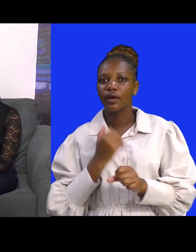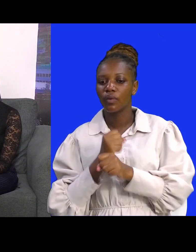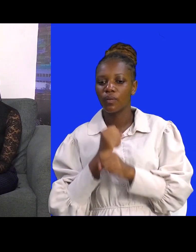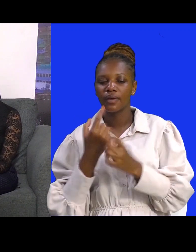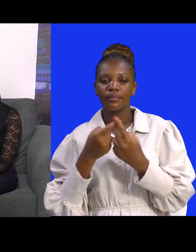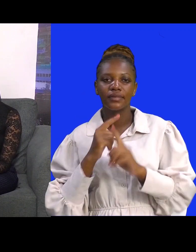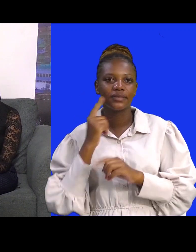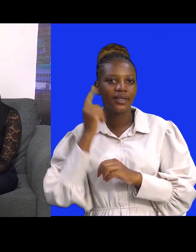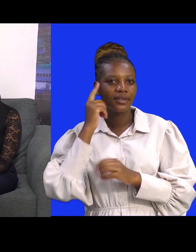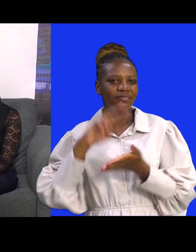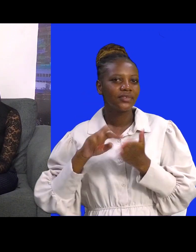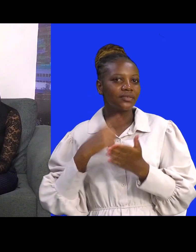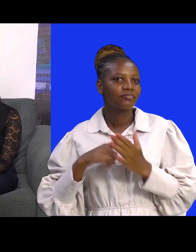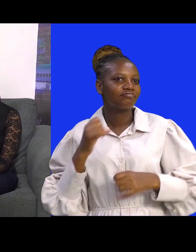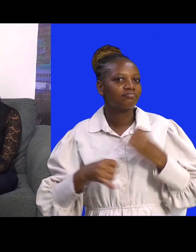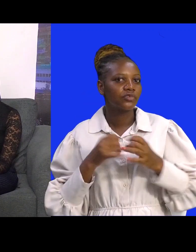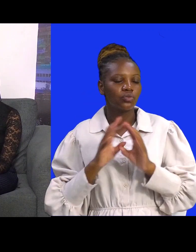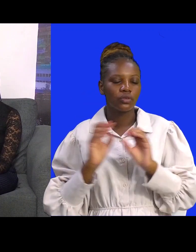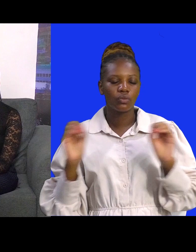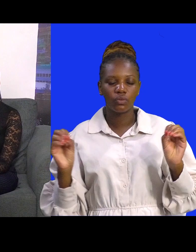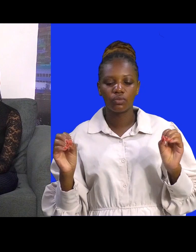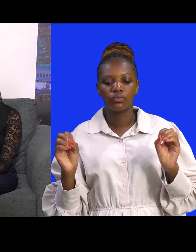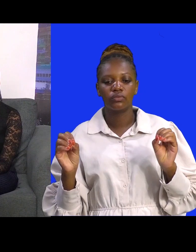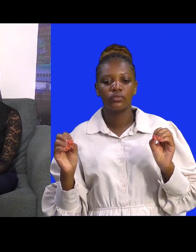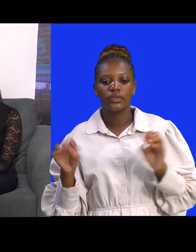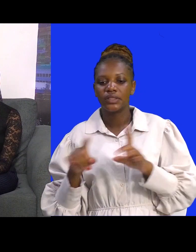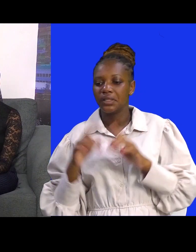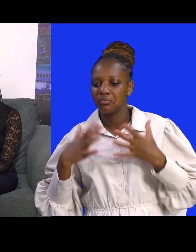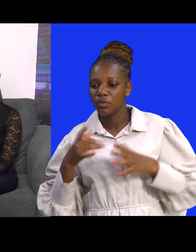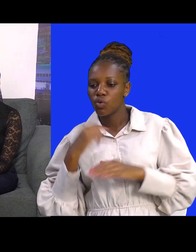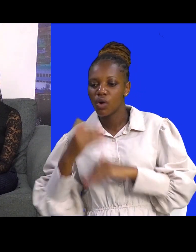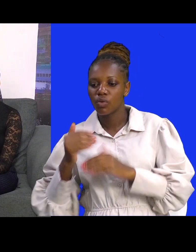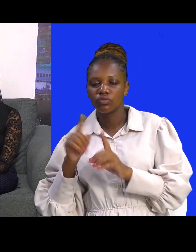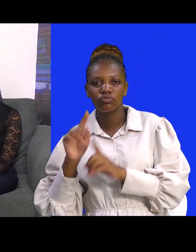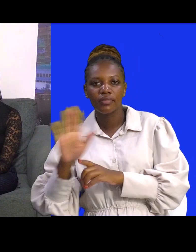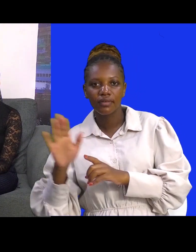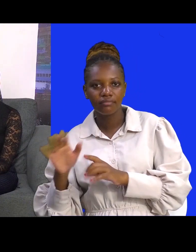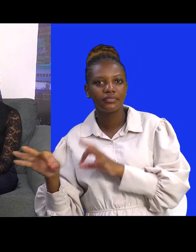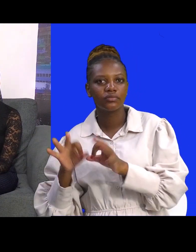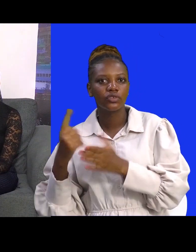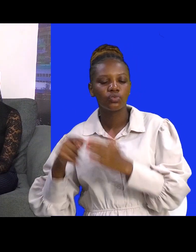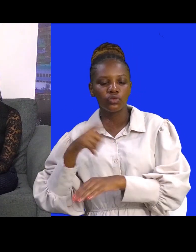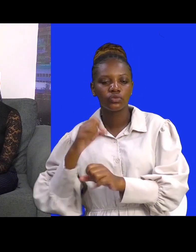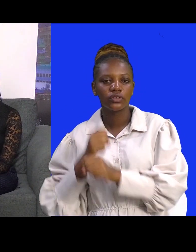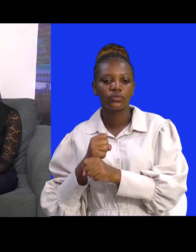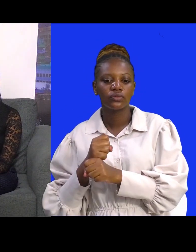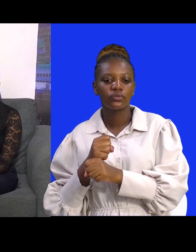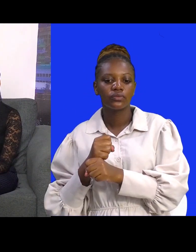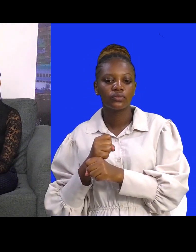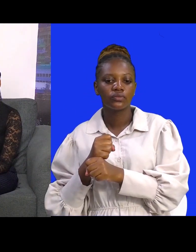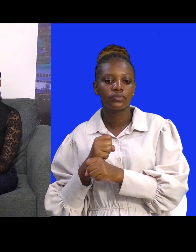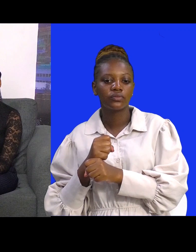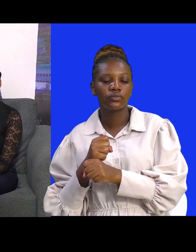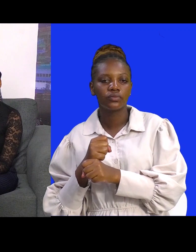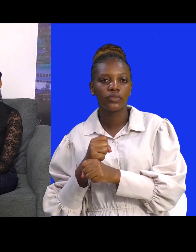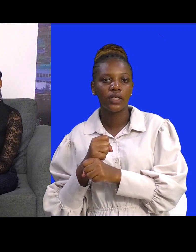but they get to maybe people are close to them that the ones who explain what we do, but yet they have been